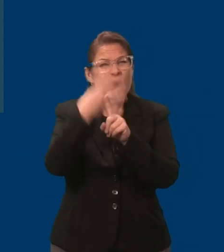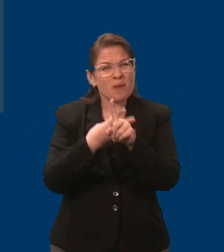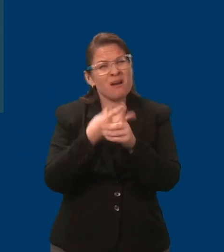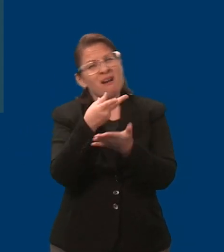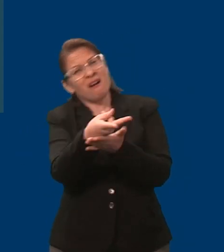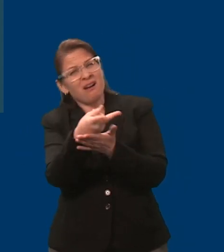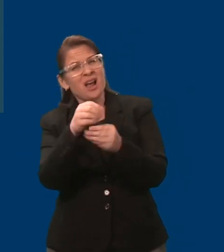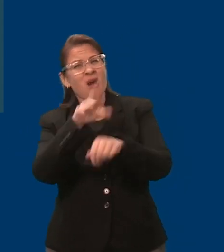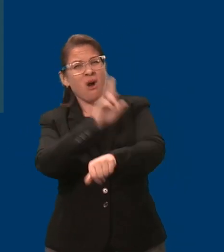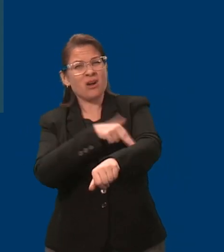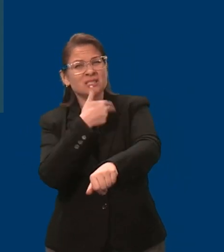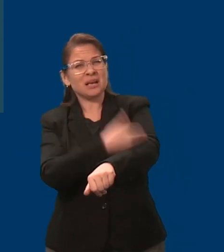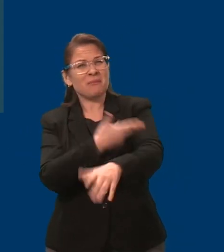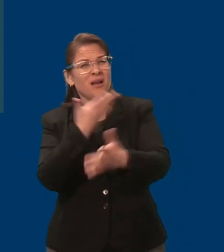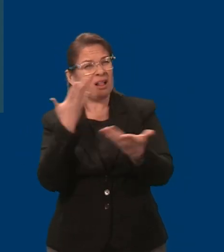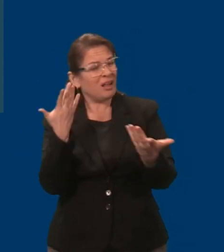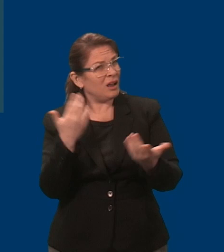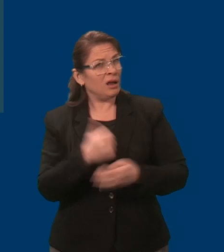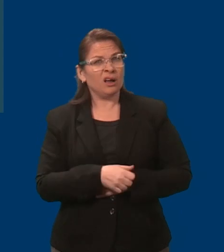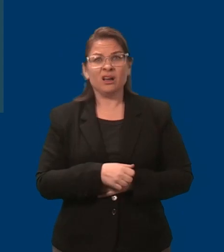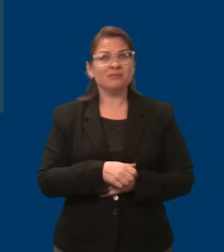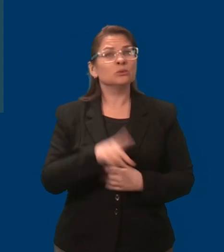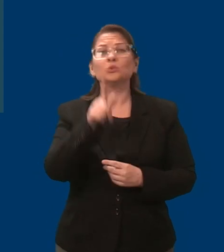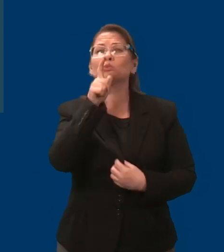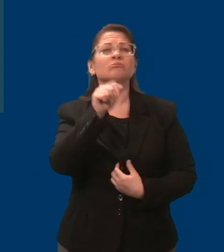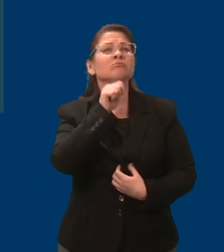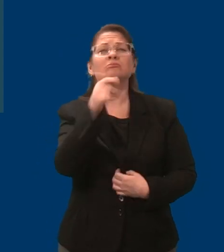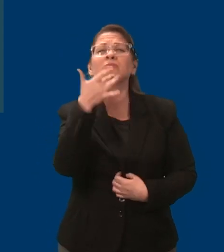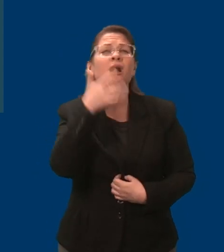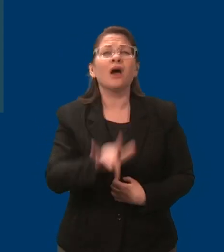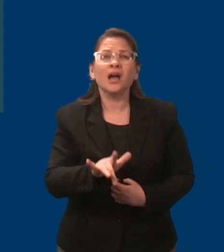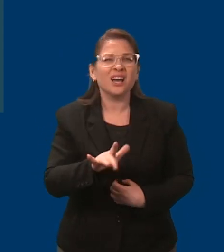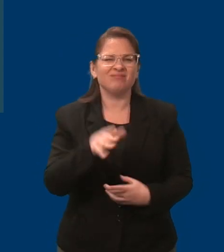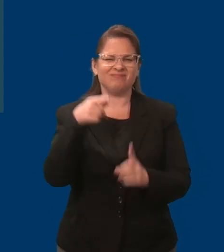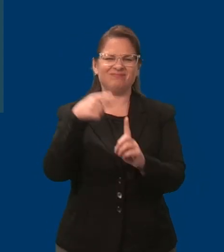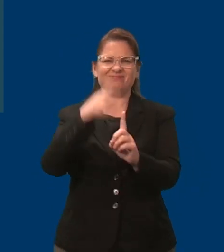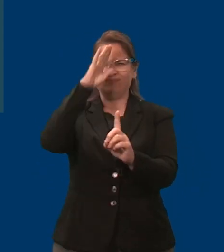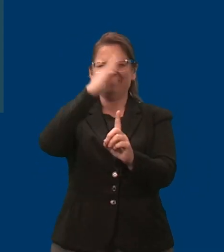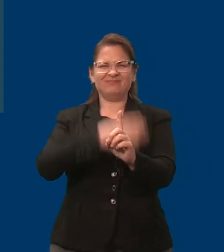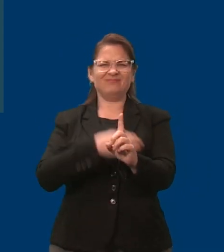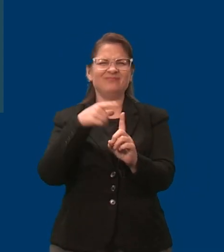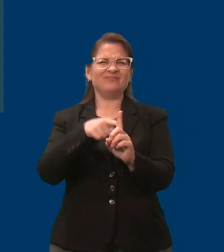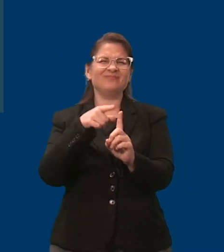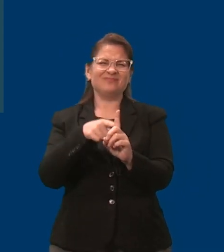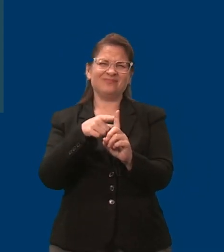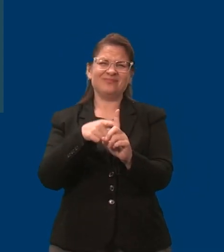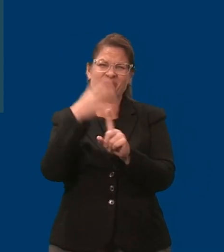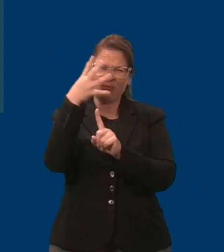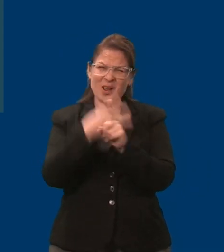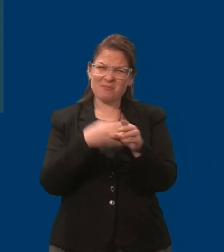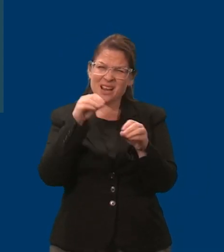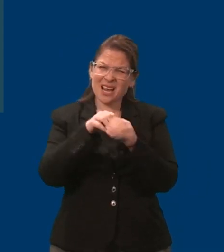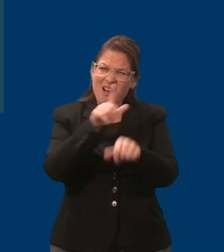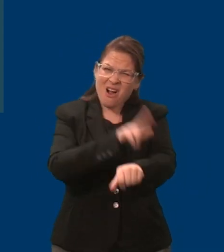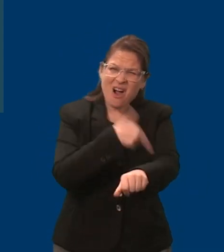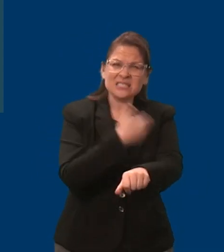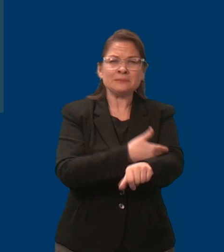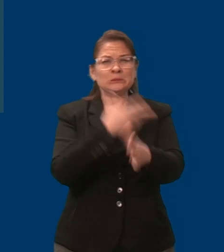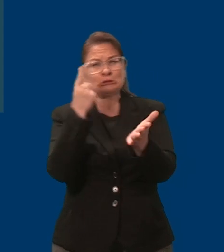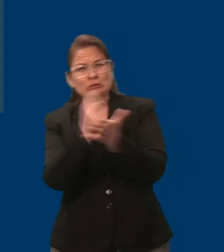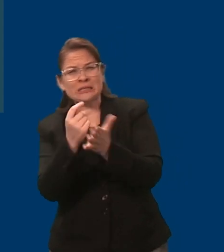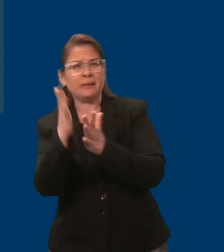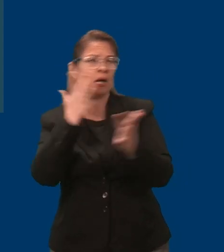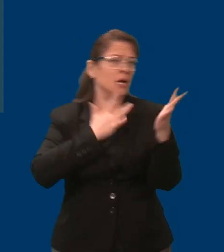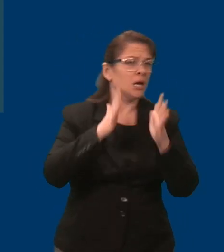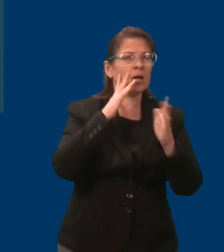not lucky? Leo. Those 4 to 6 months we waited for appointments, diagnosis, medicine, and insurance approvals for